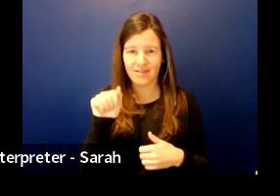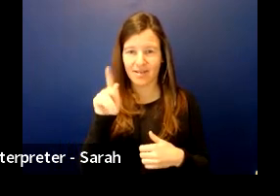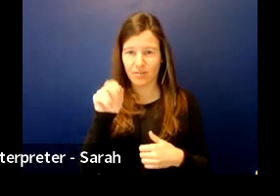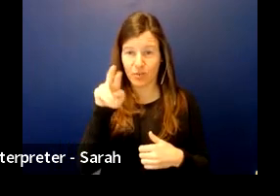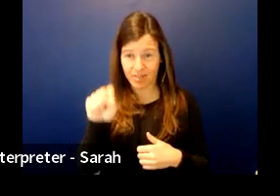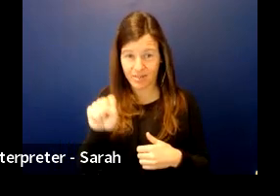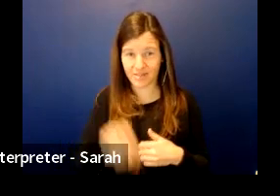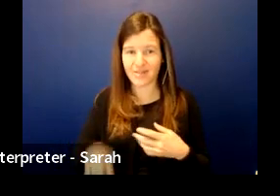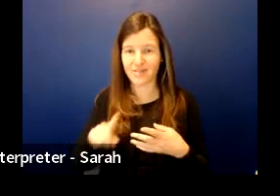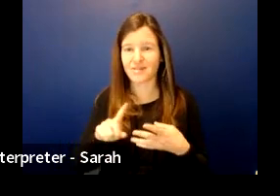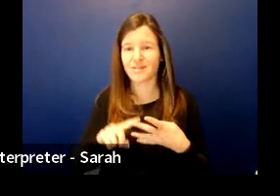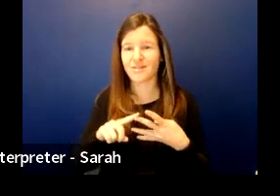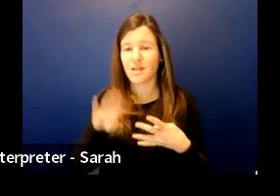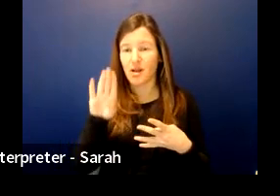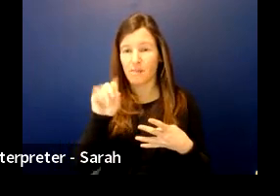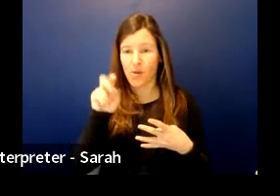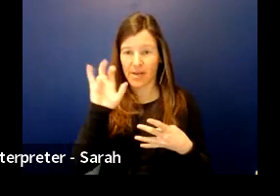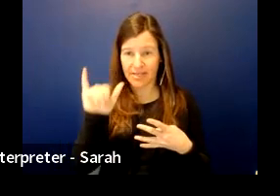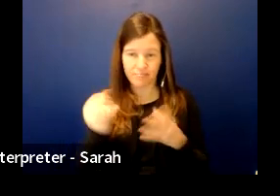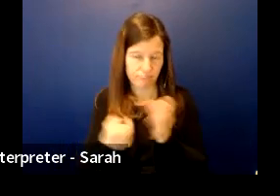Is it botany? That's plants.